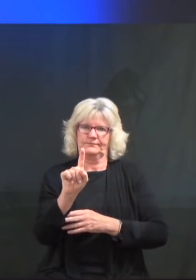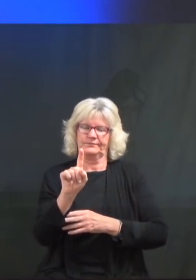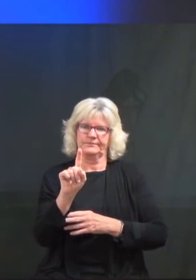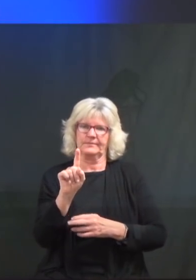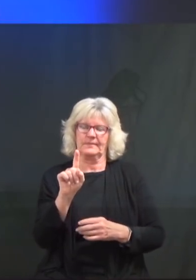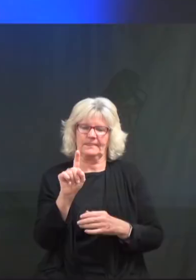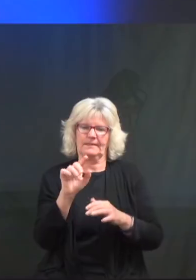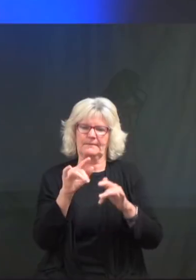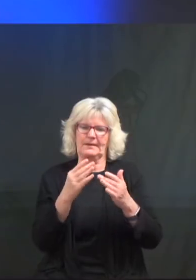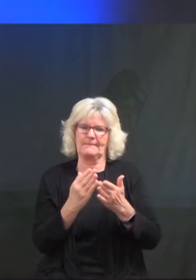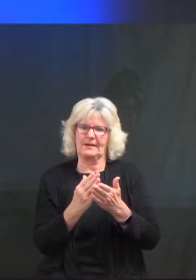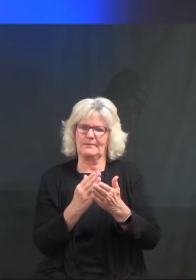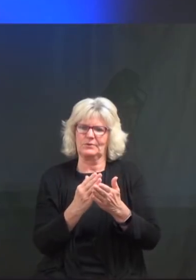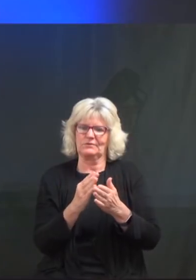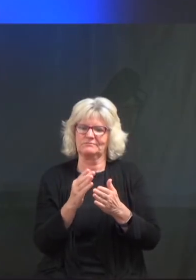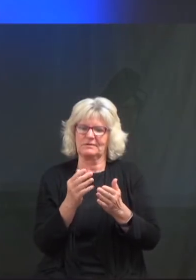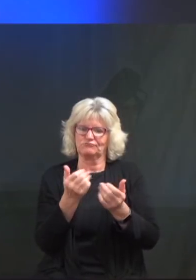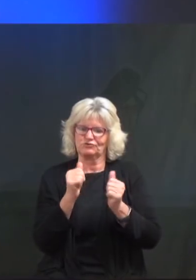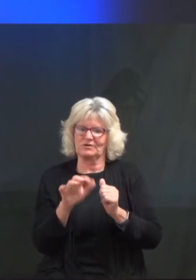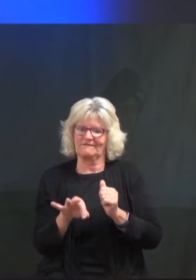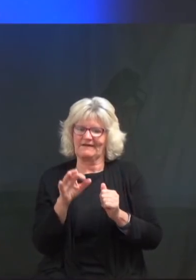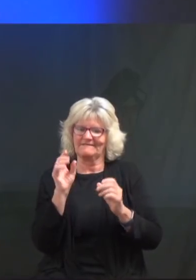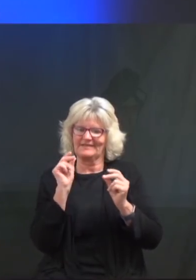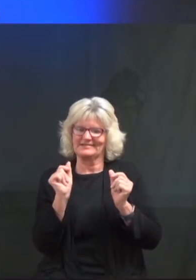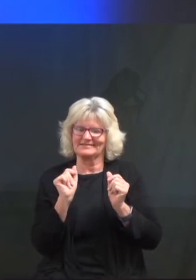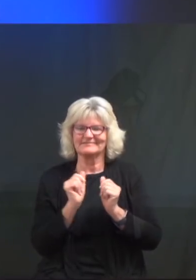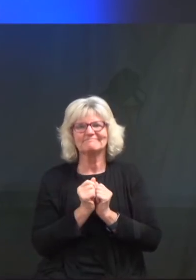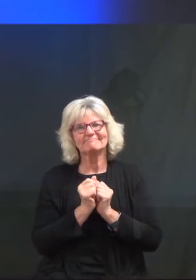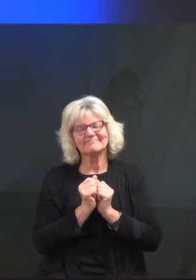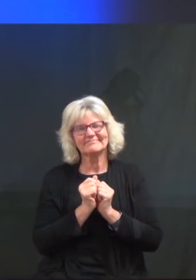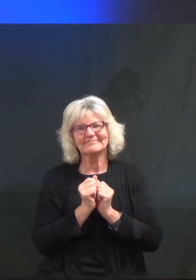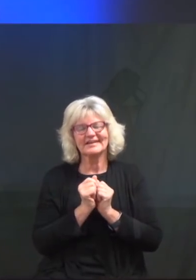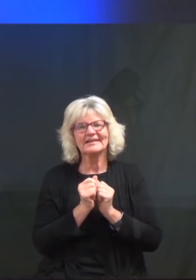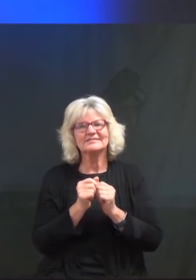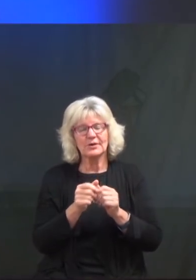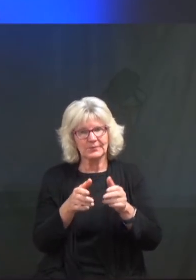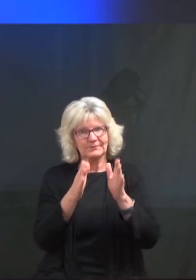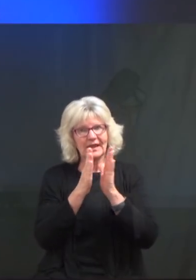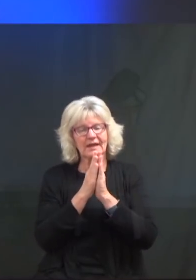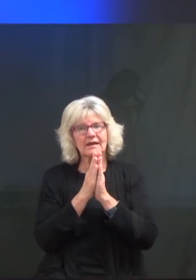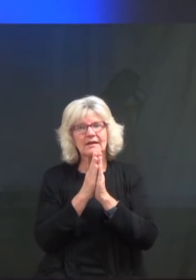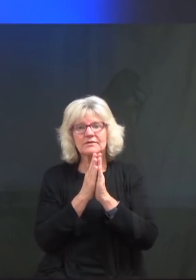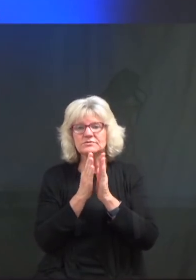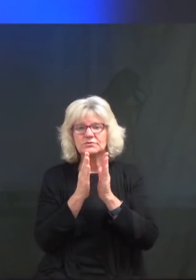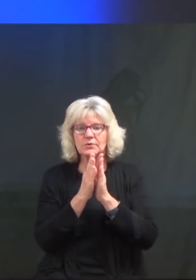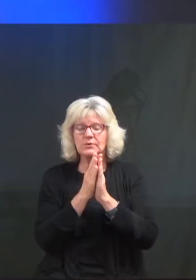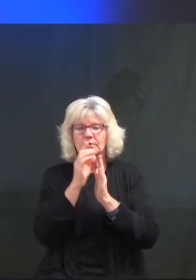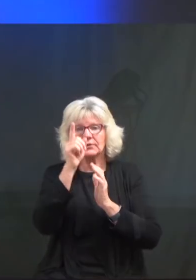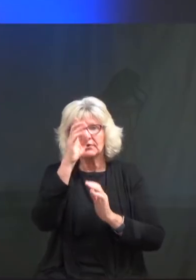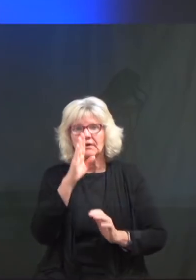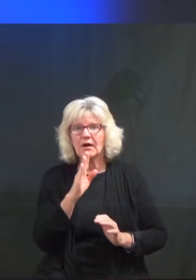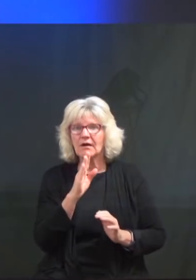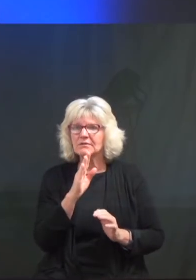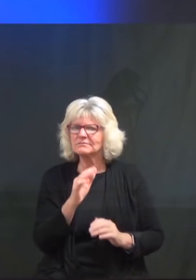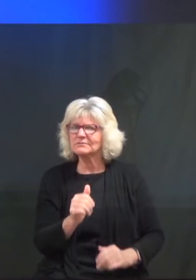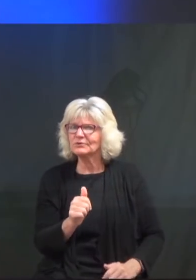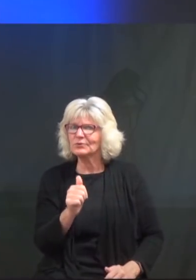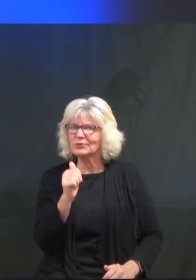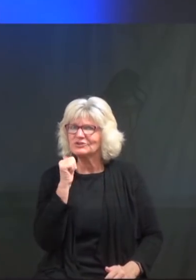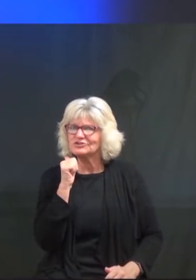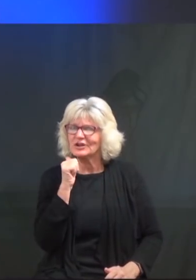I'm flipping through my Bible quickly to try to get there. Verse 1 says, ask then, has God rejected his